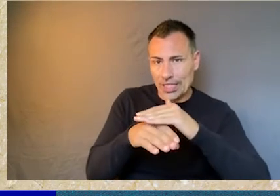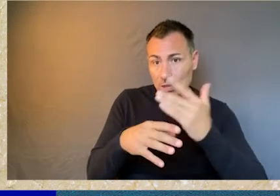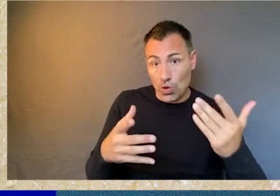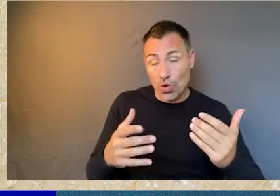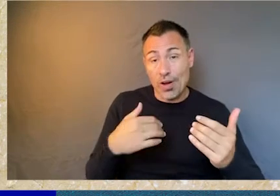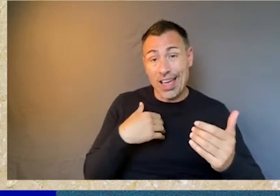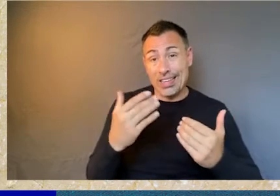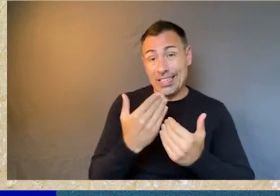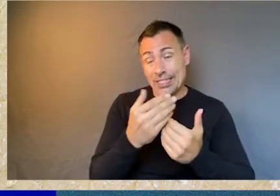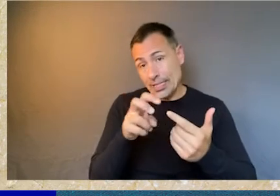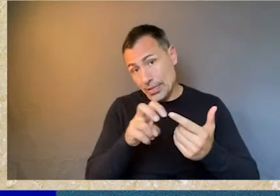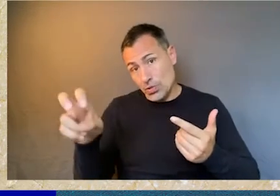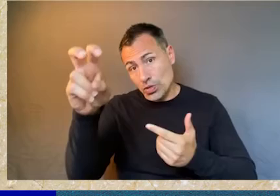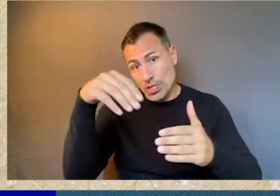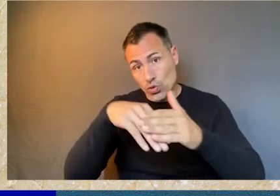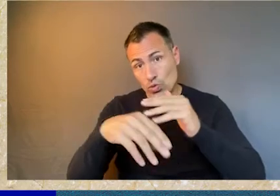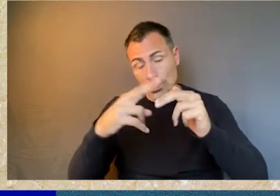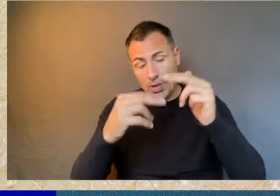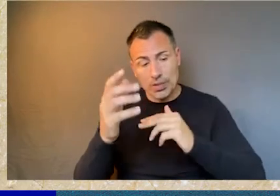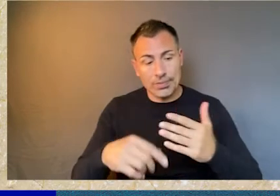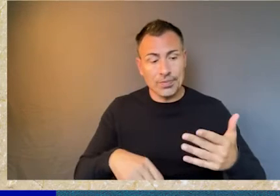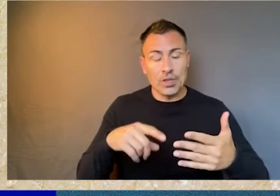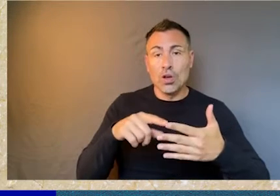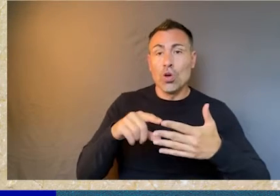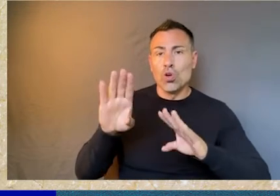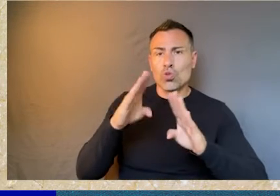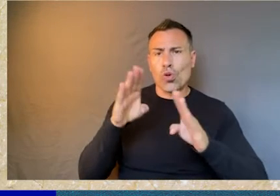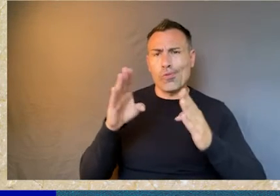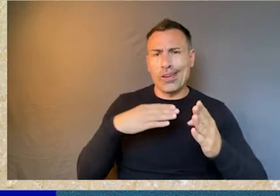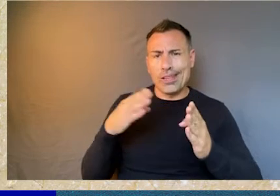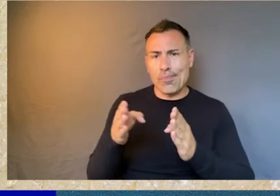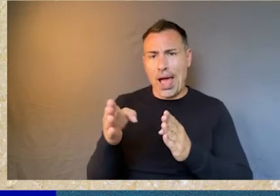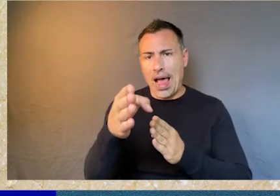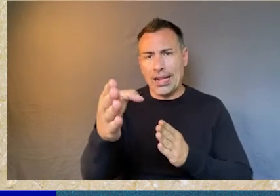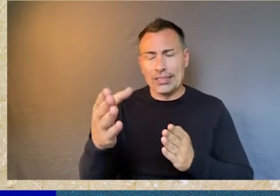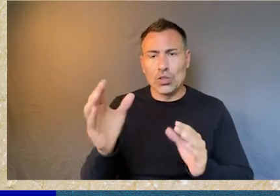the facility, doorways and pathways free from obstacles with easy